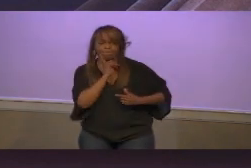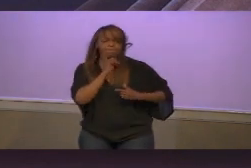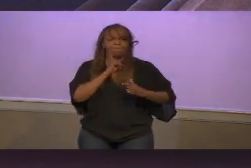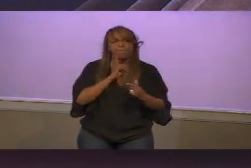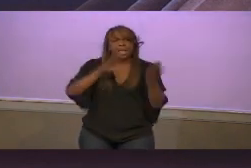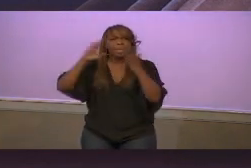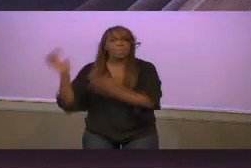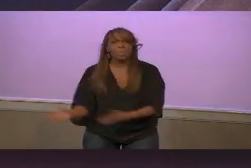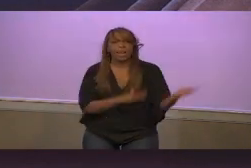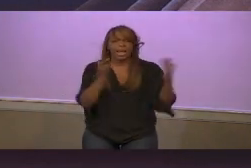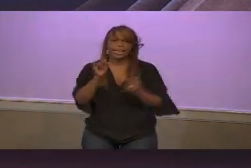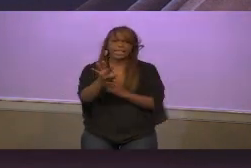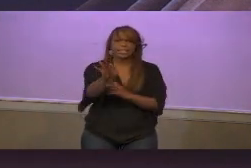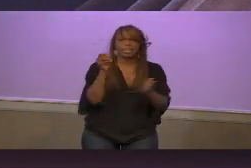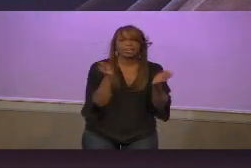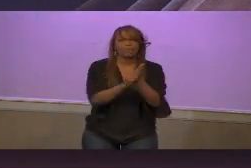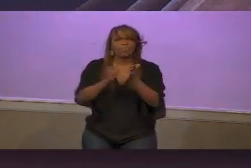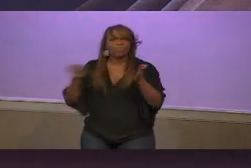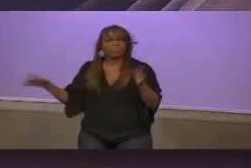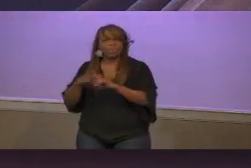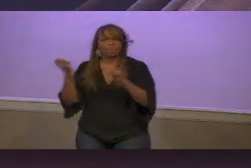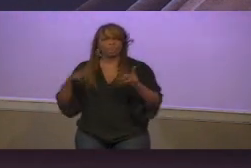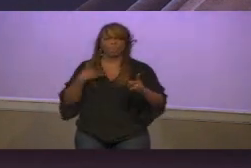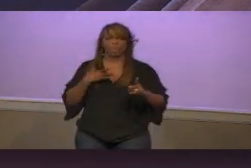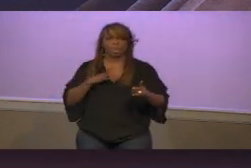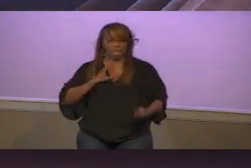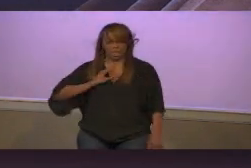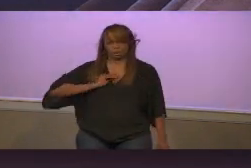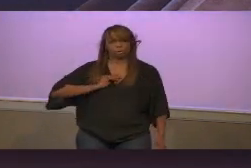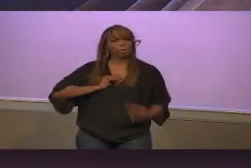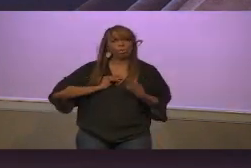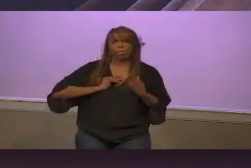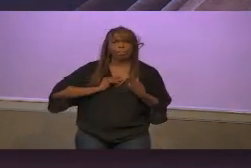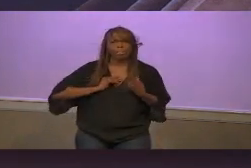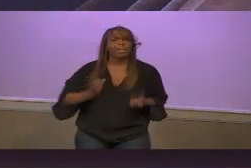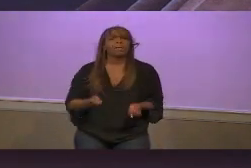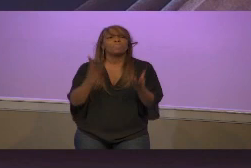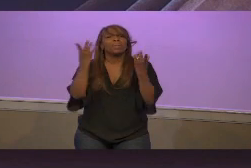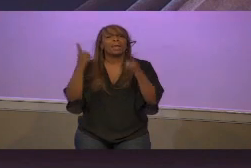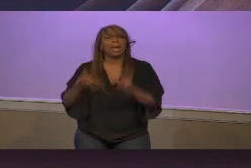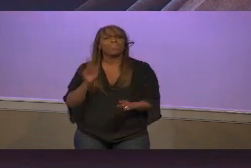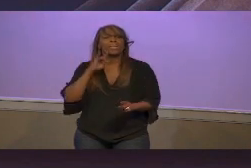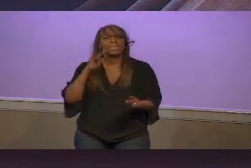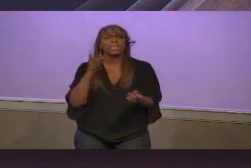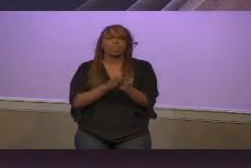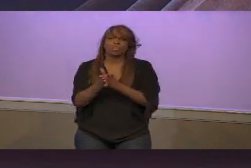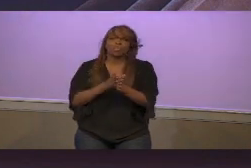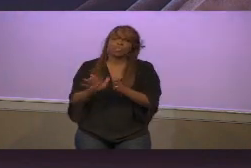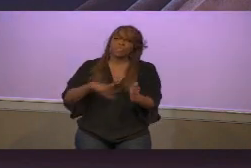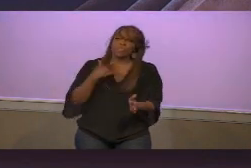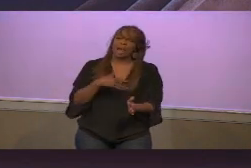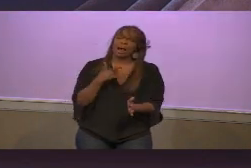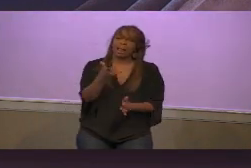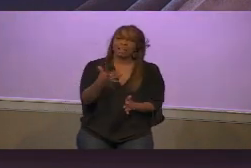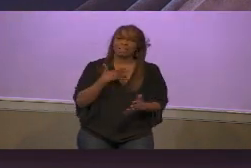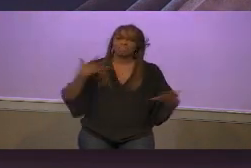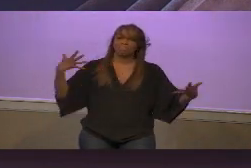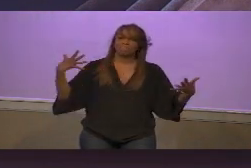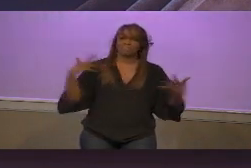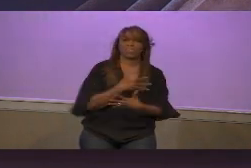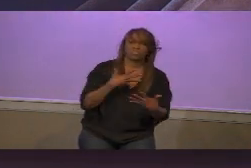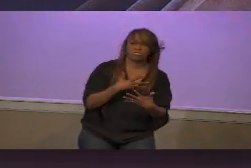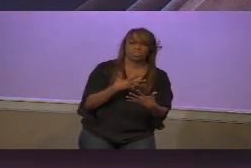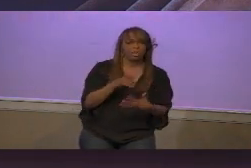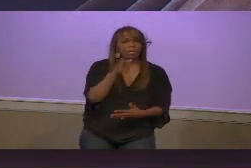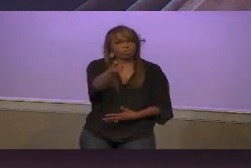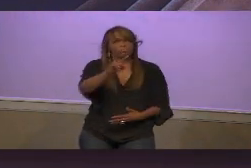you and snatched you out of the jaws of insecurity. In many cases, he lifted you out of the prison of fear. You